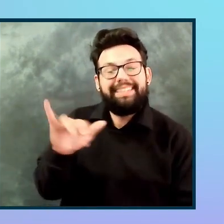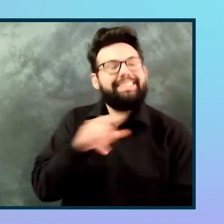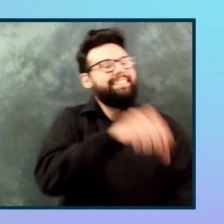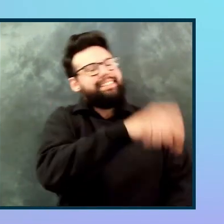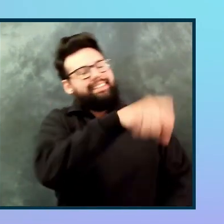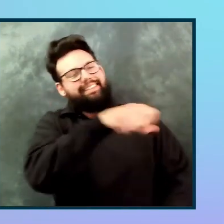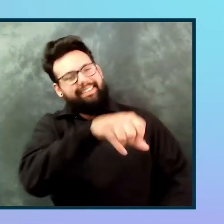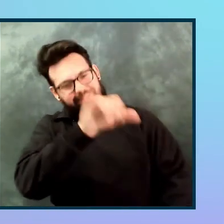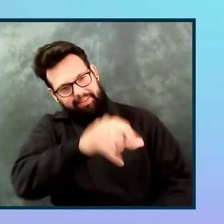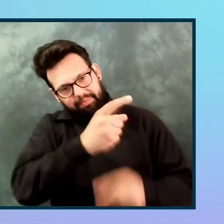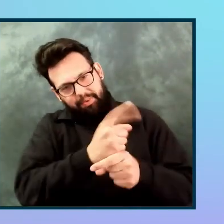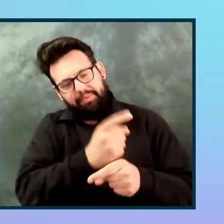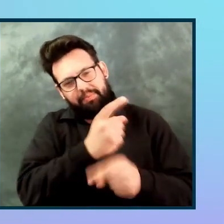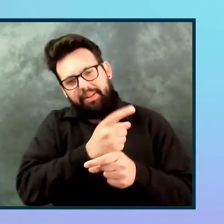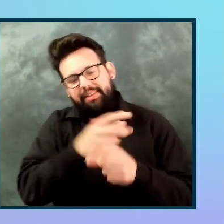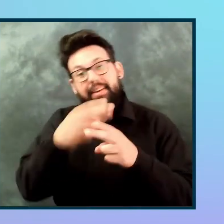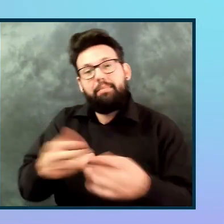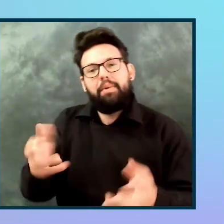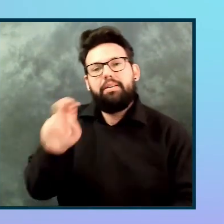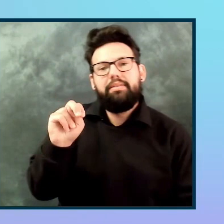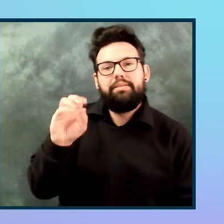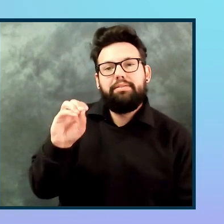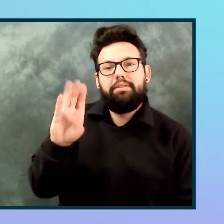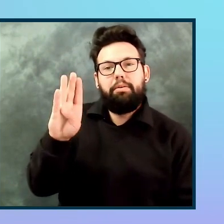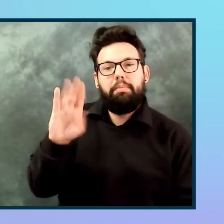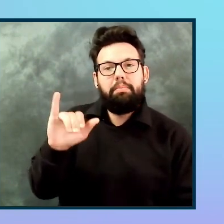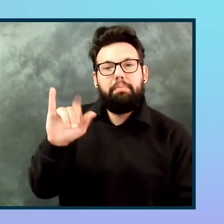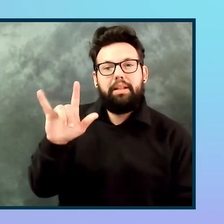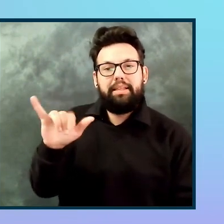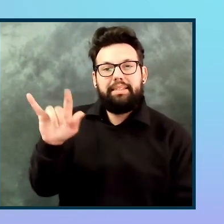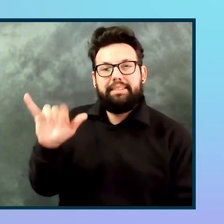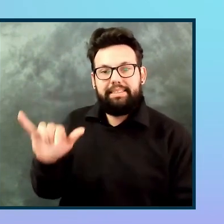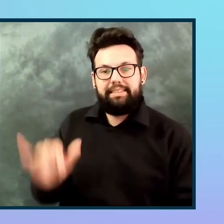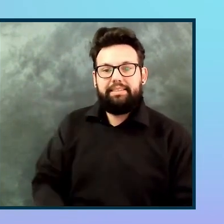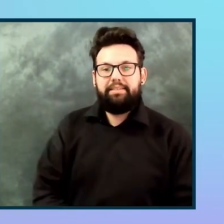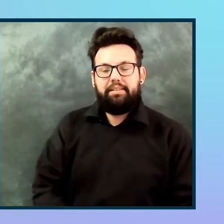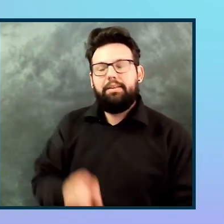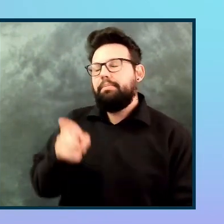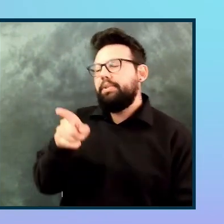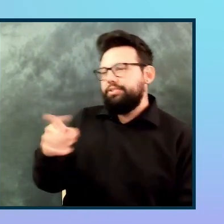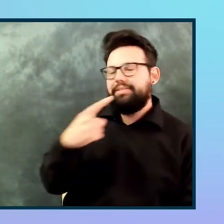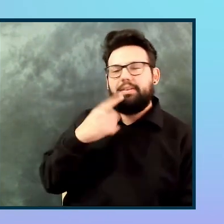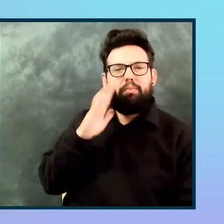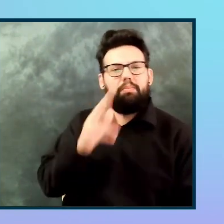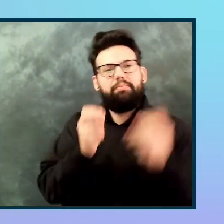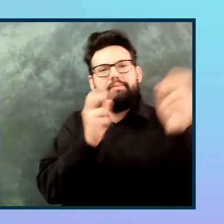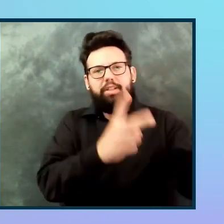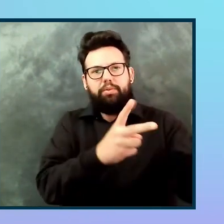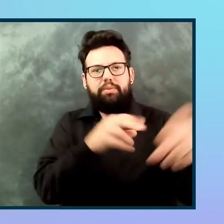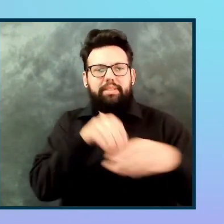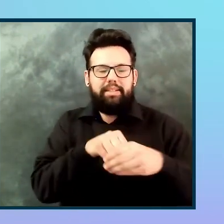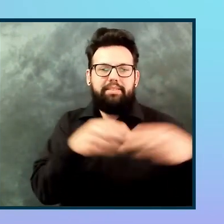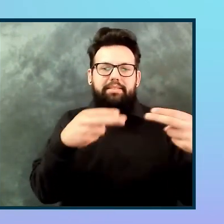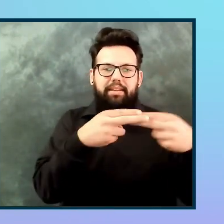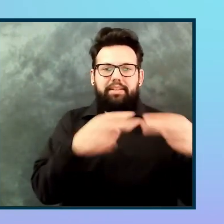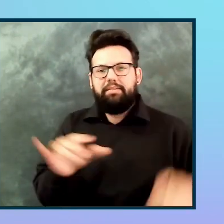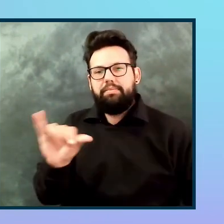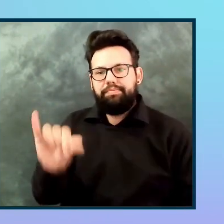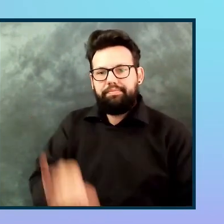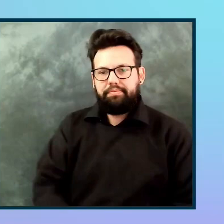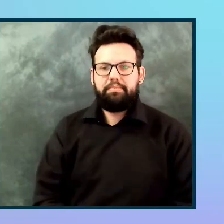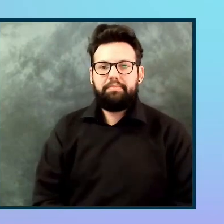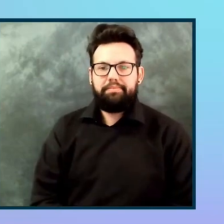Yeah. Okay. Yes. Excellent. Yes. But she said this would be included in the slideshow, so we'll have that information for you